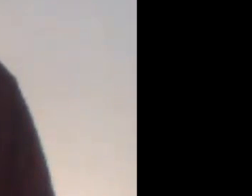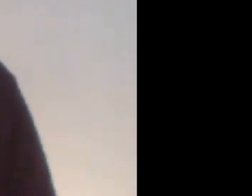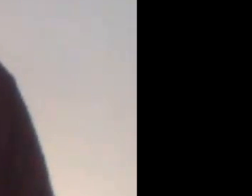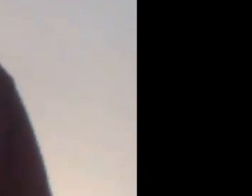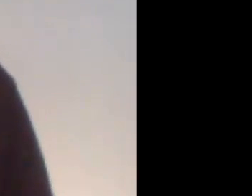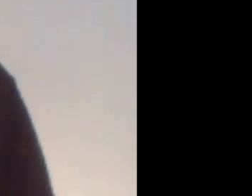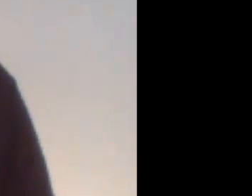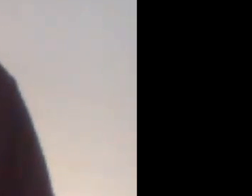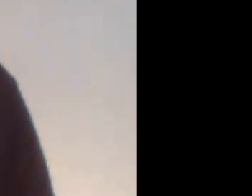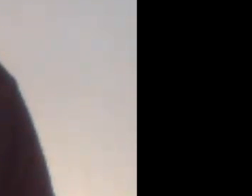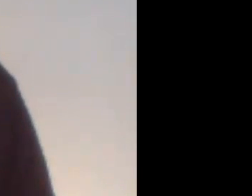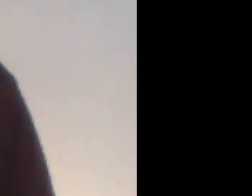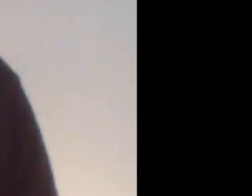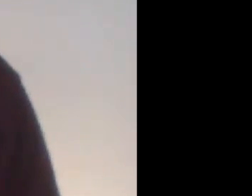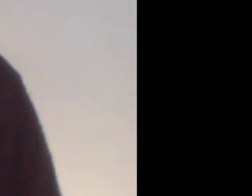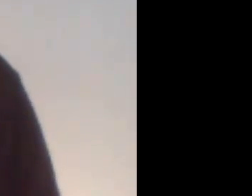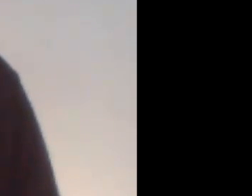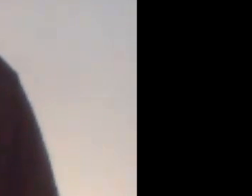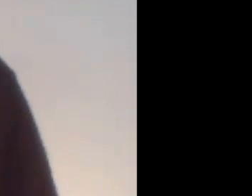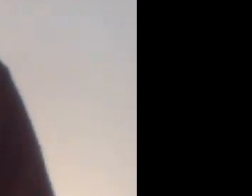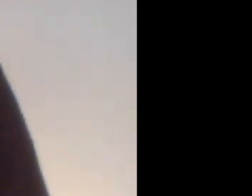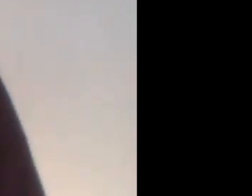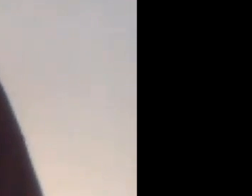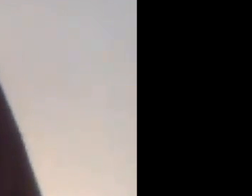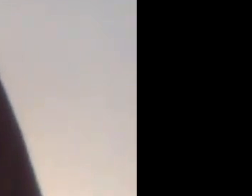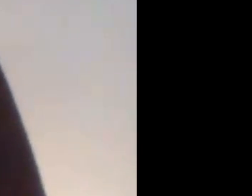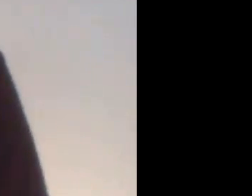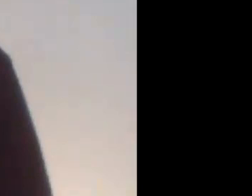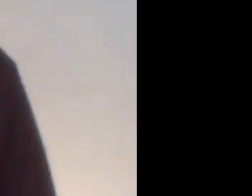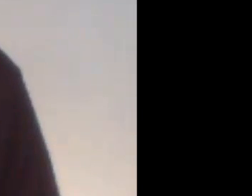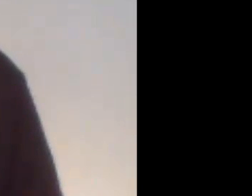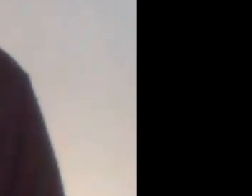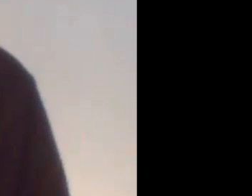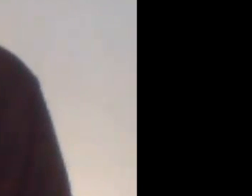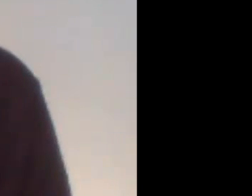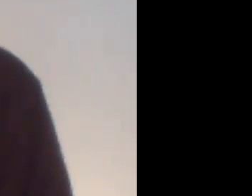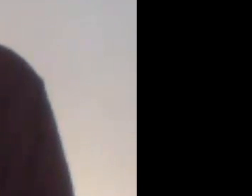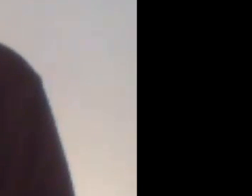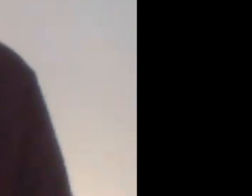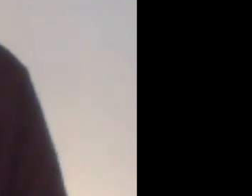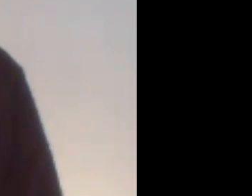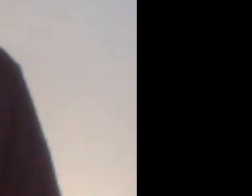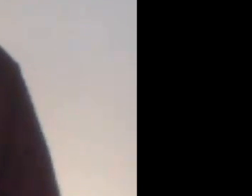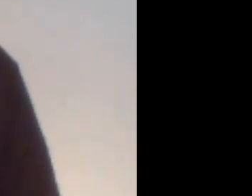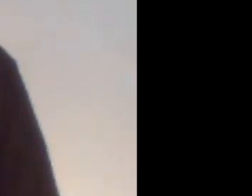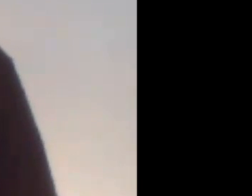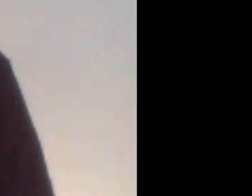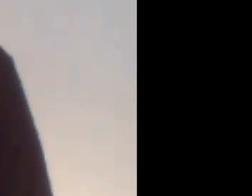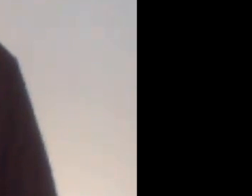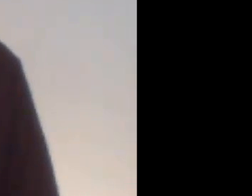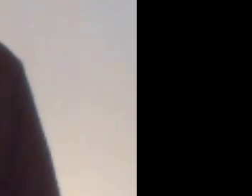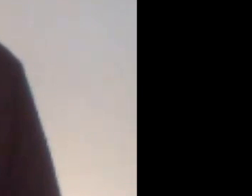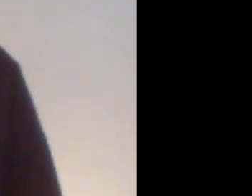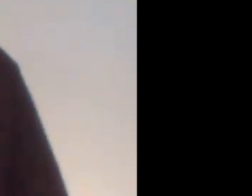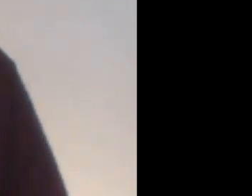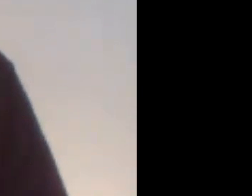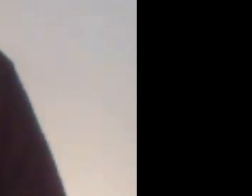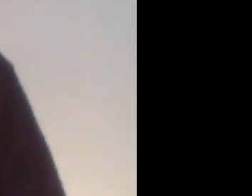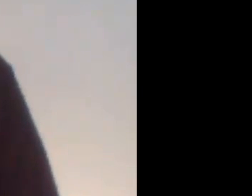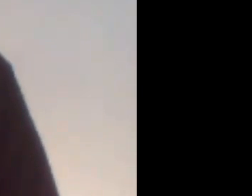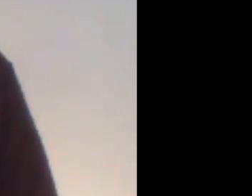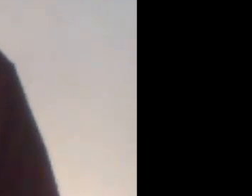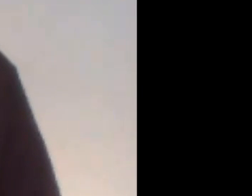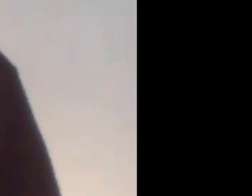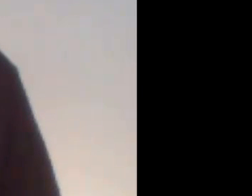Salut, ça va? Well, there are two expressions that are worth talking about. They're expressions which both of them are informal, which you would